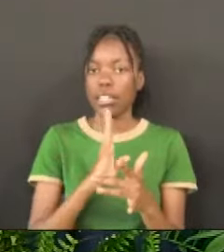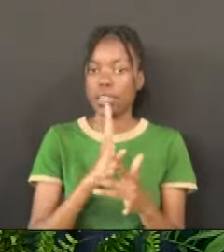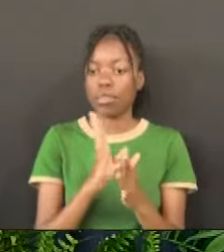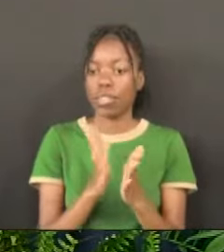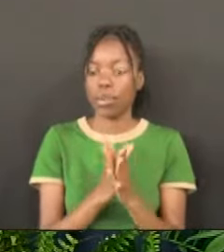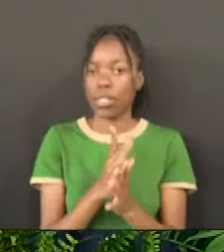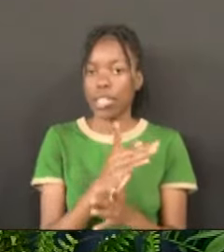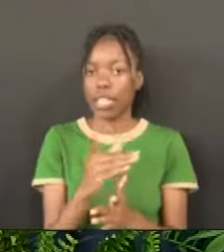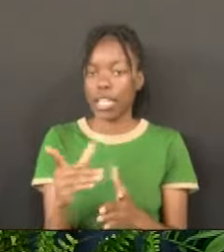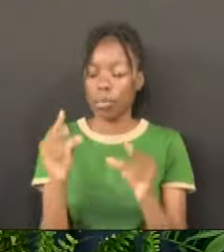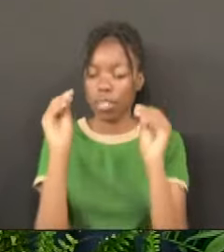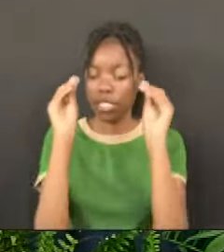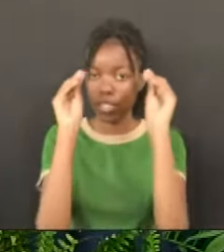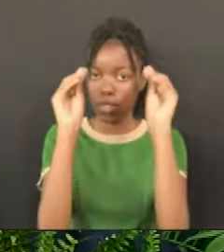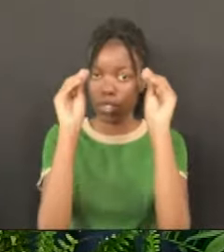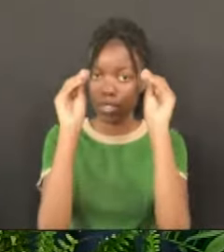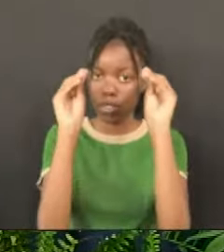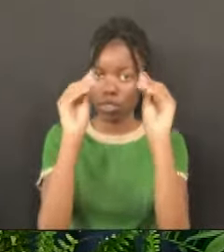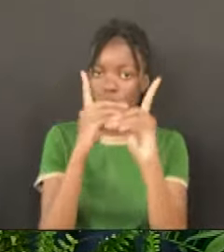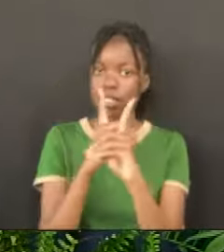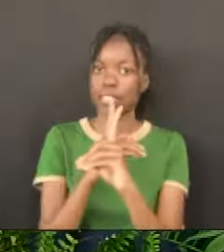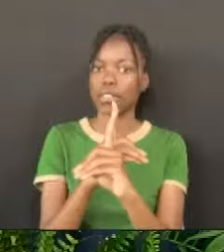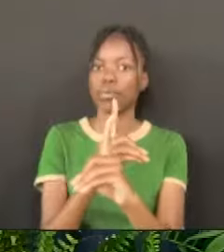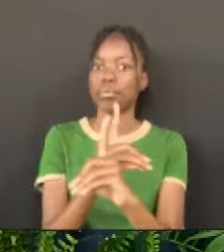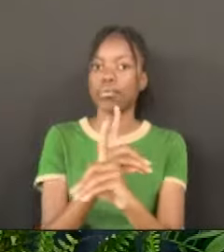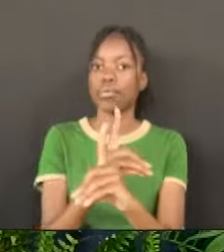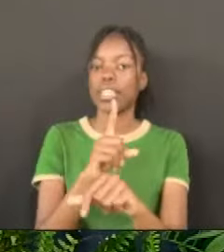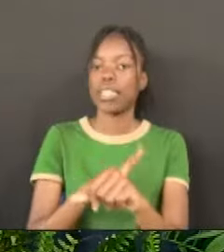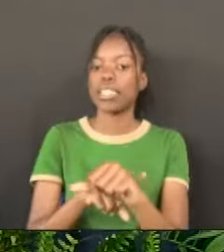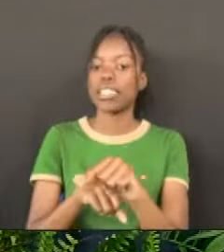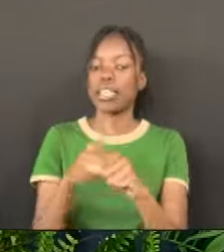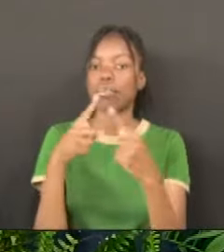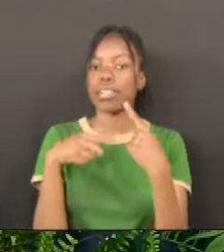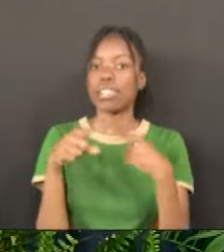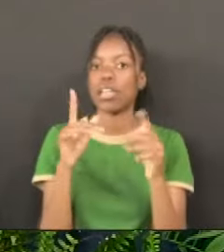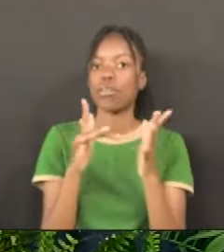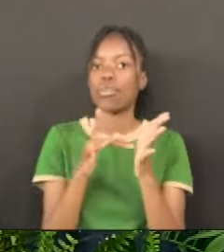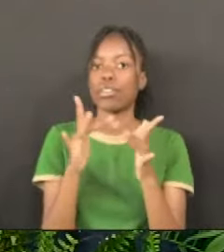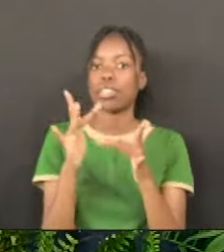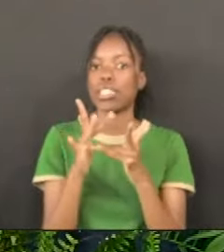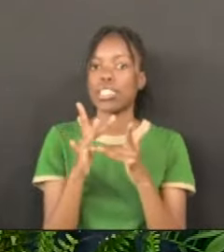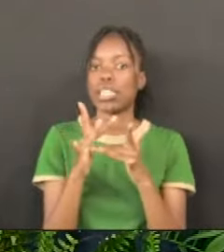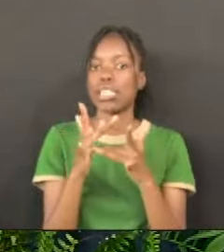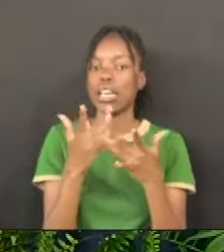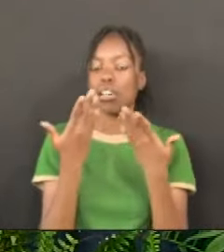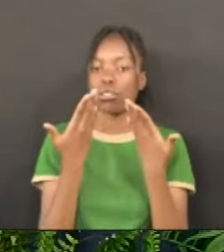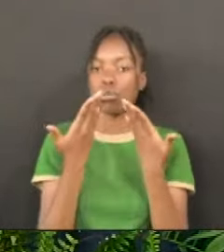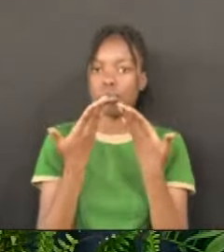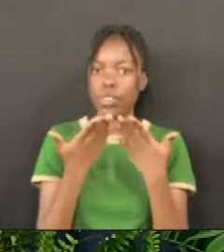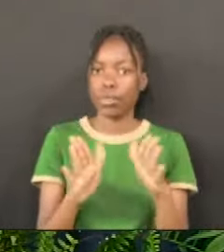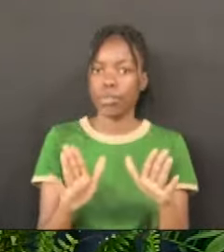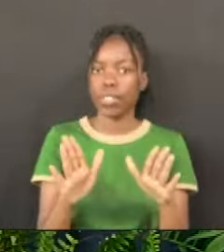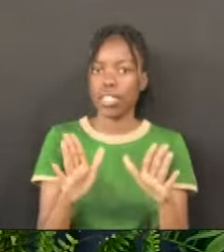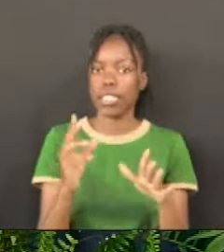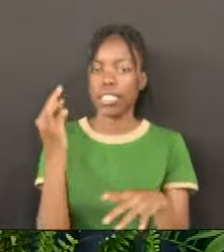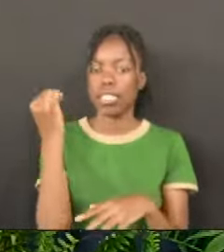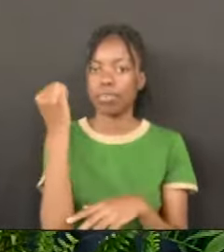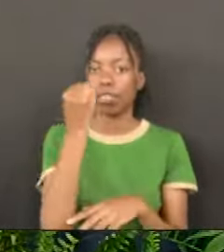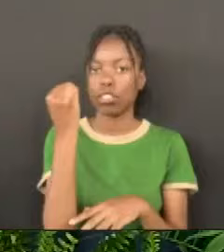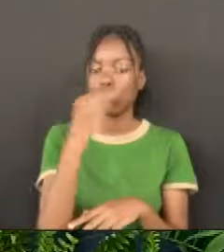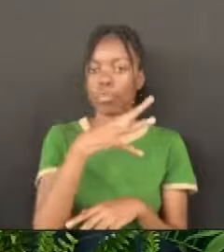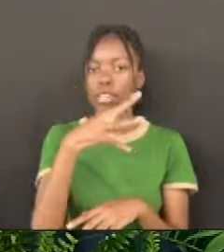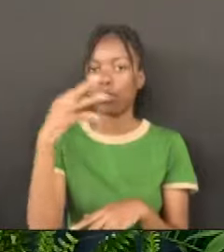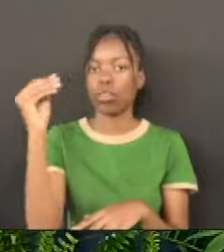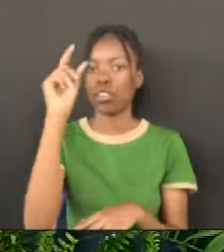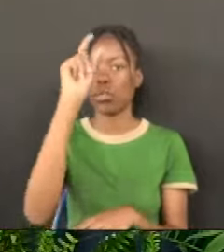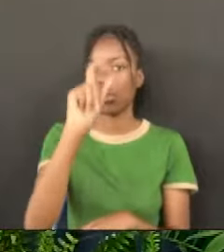taught them. And time has come for Jesus to fulfill his mission by going to the cross, going